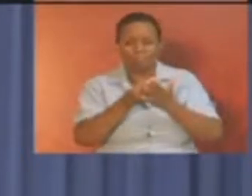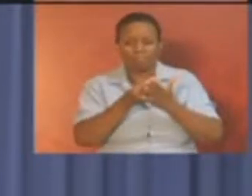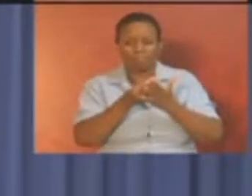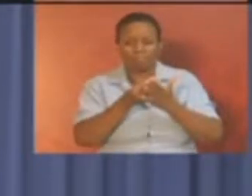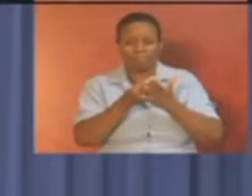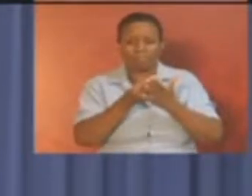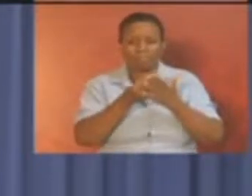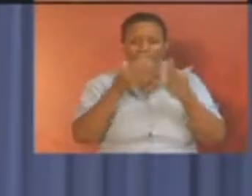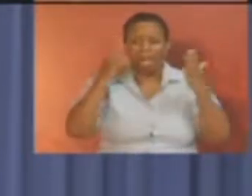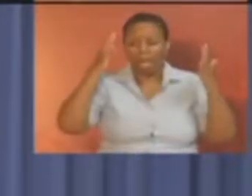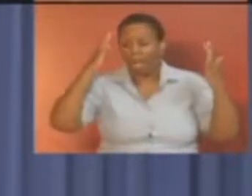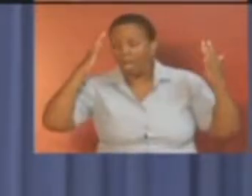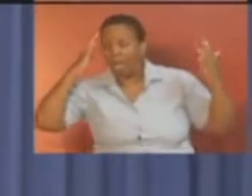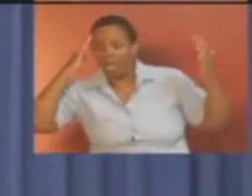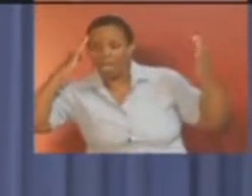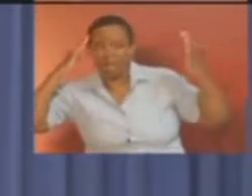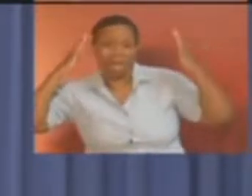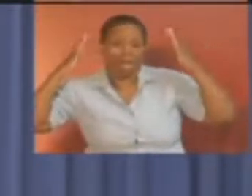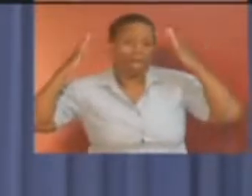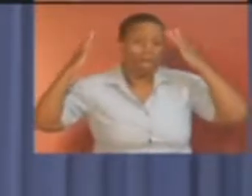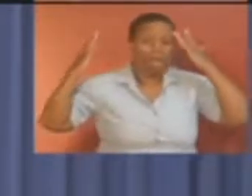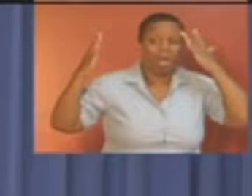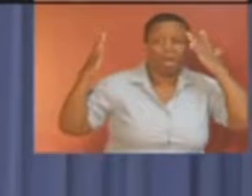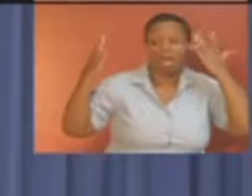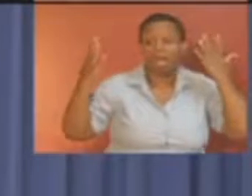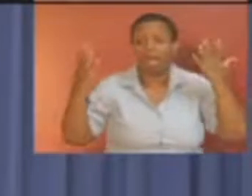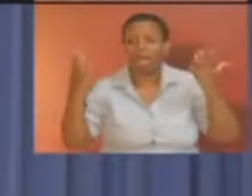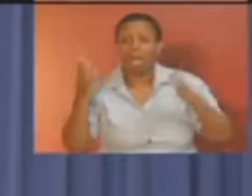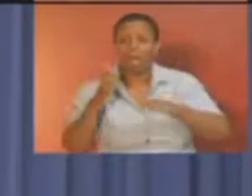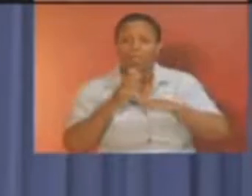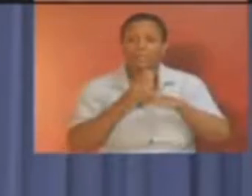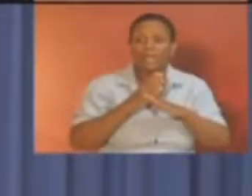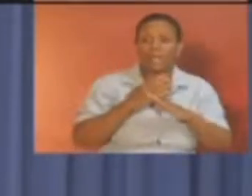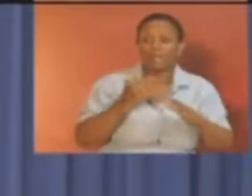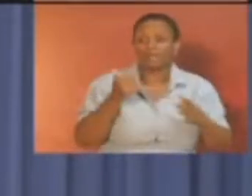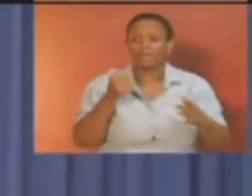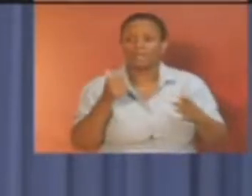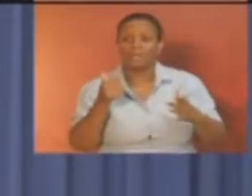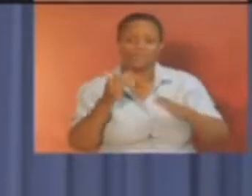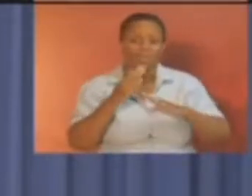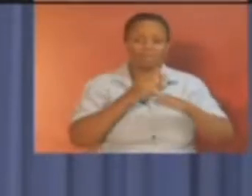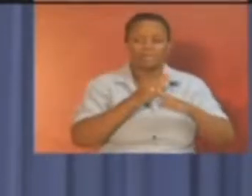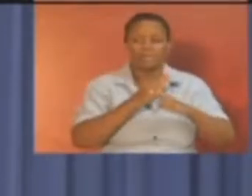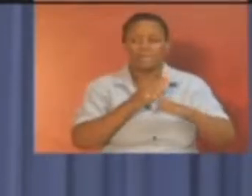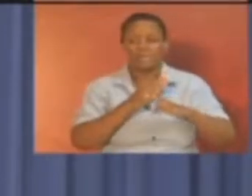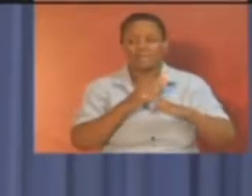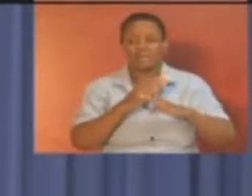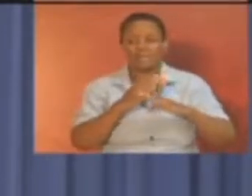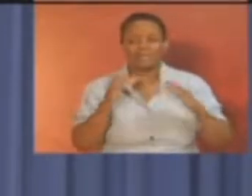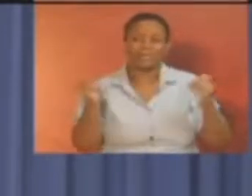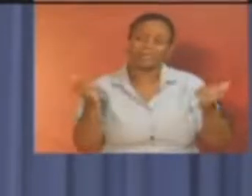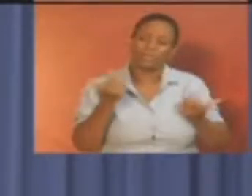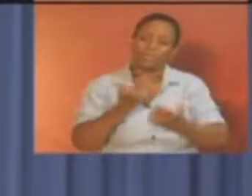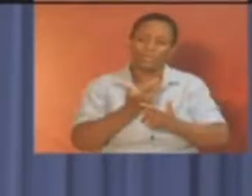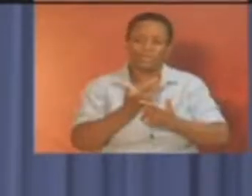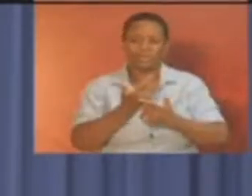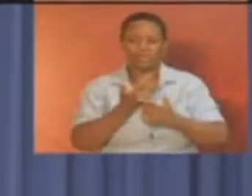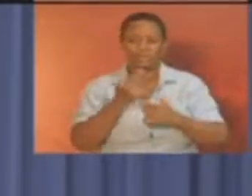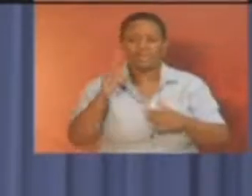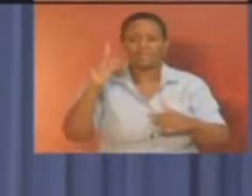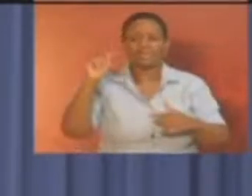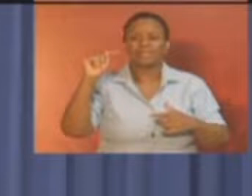of us and themselves, that they get the assistance of the taxpayer in some form